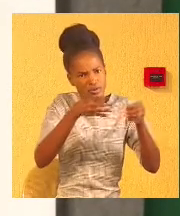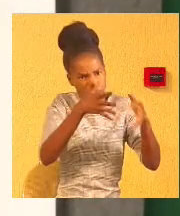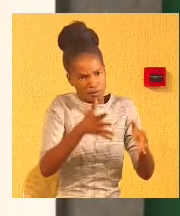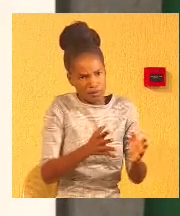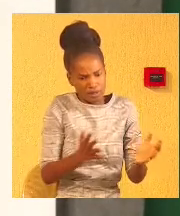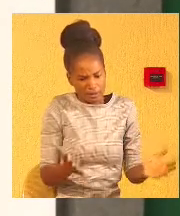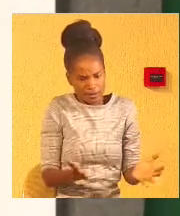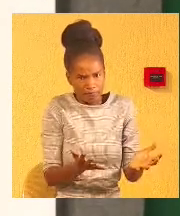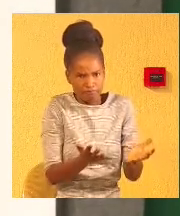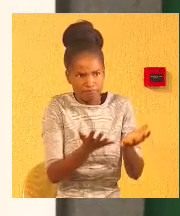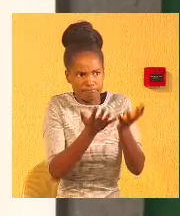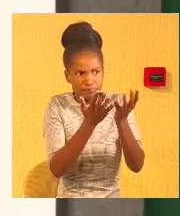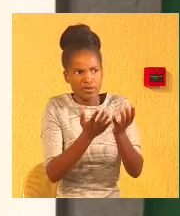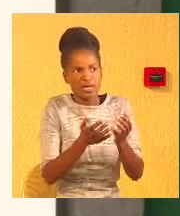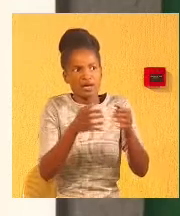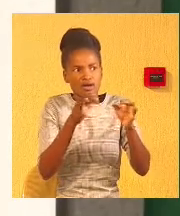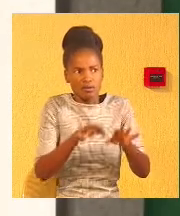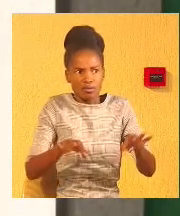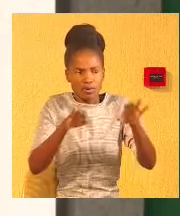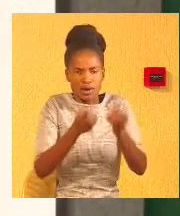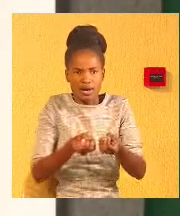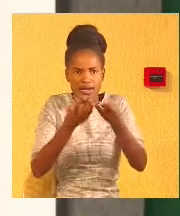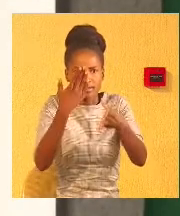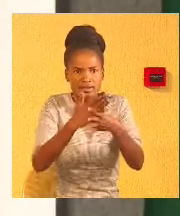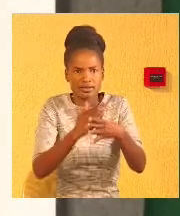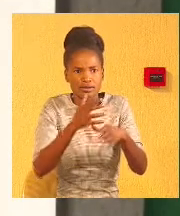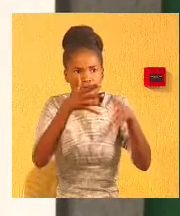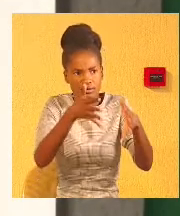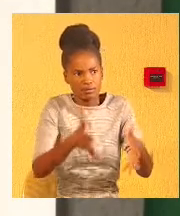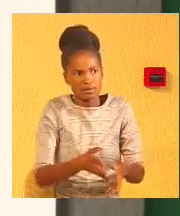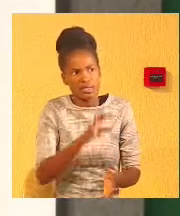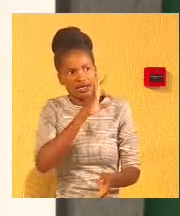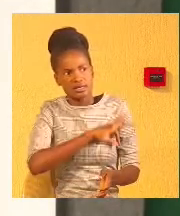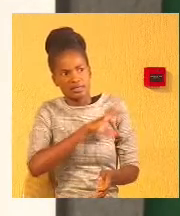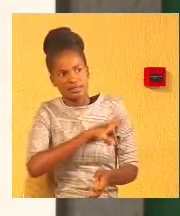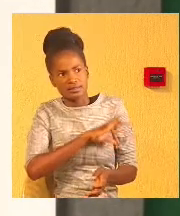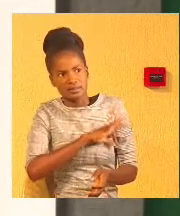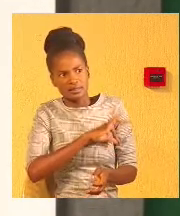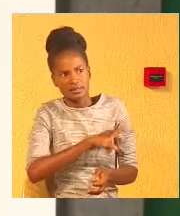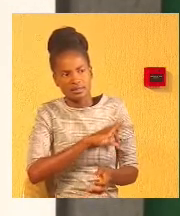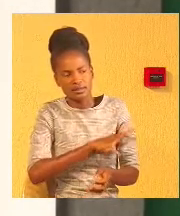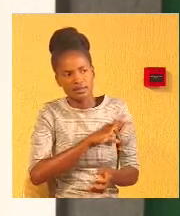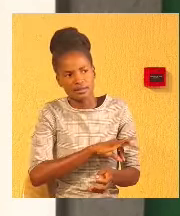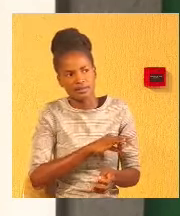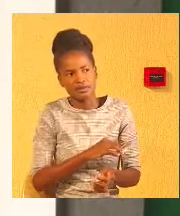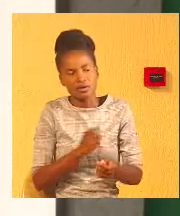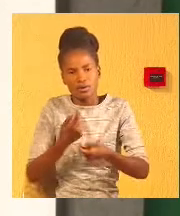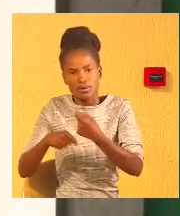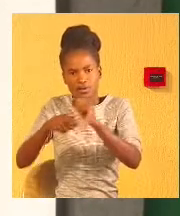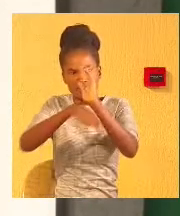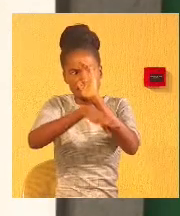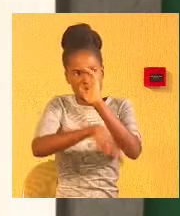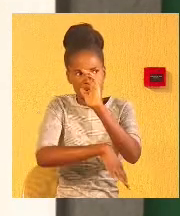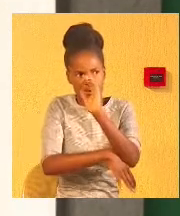agriculture is providing employment opportunities in the rural areas. Income being received by selling of products